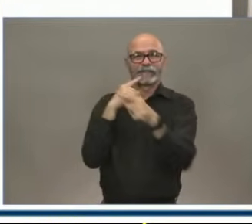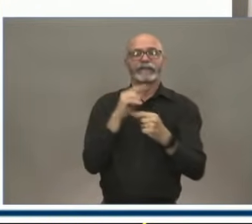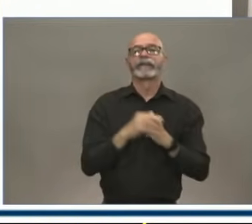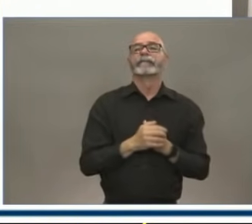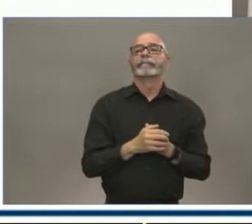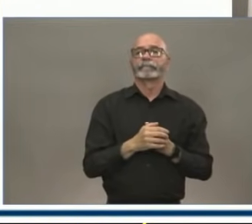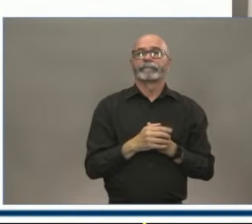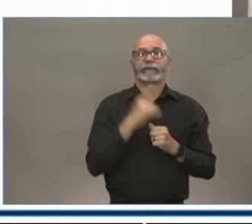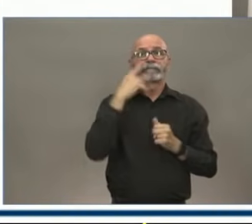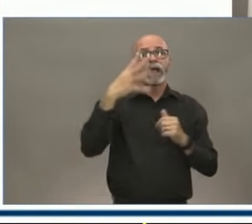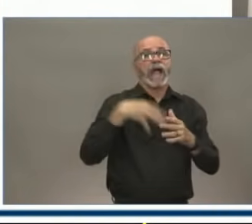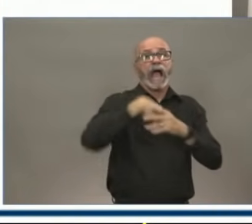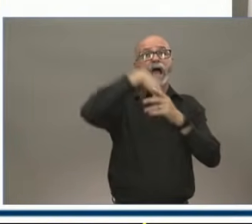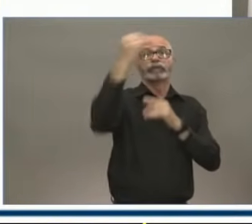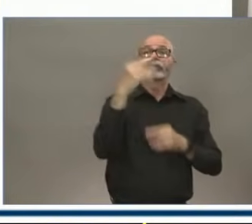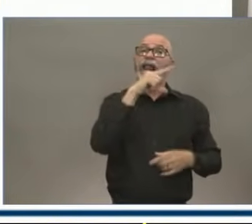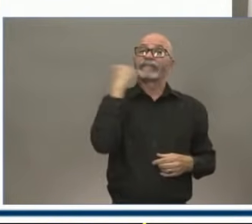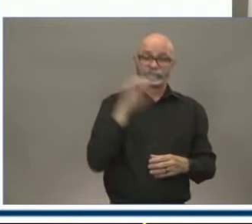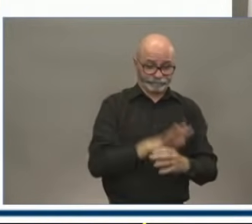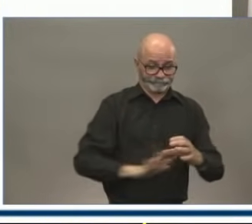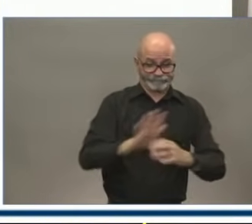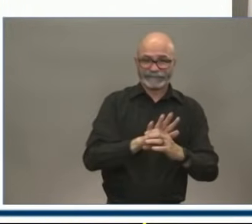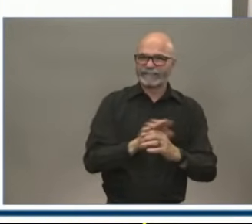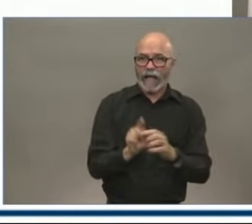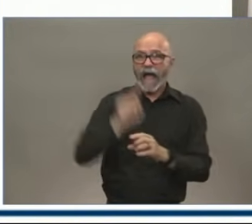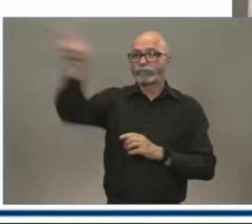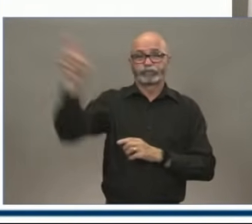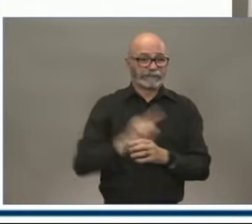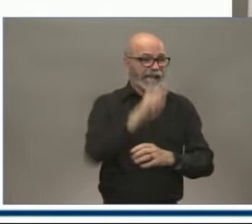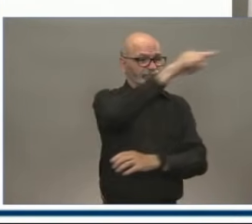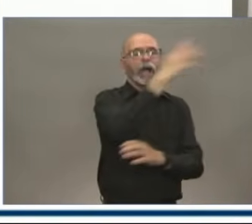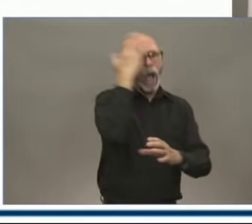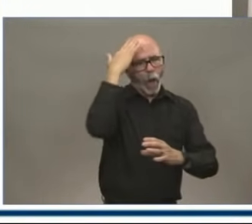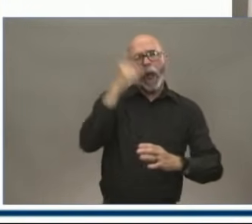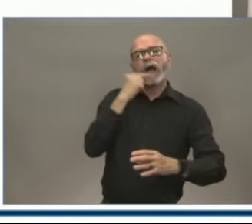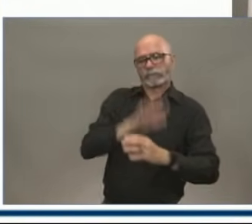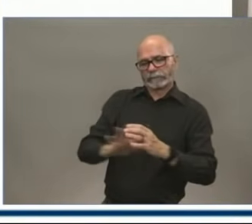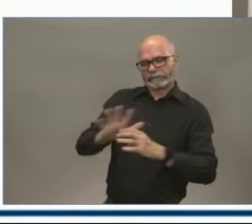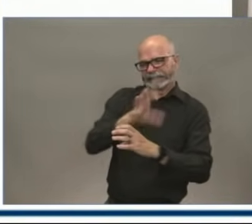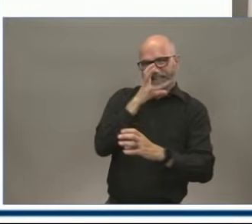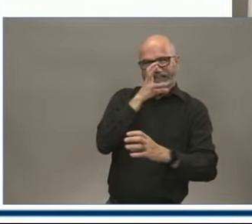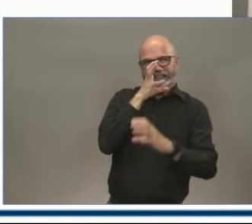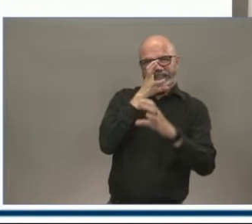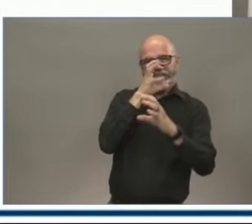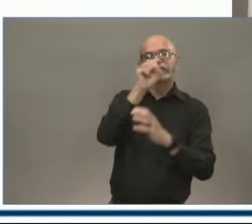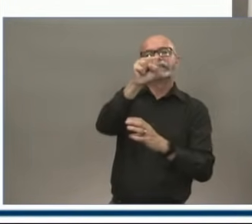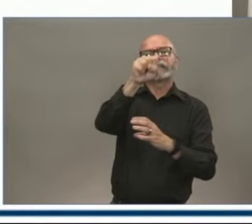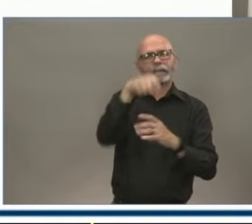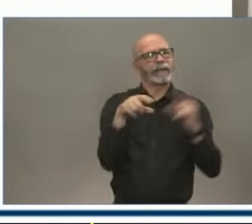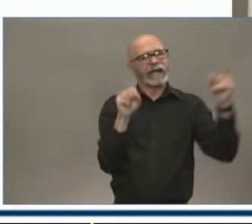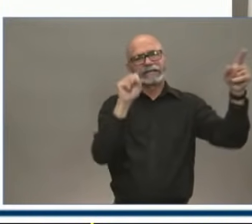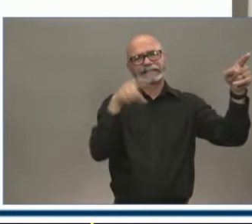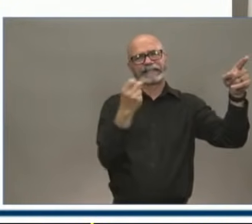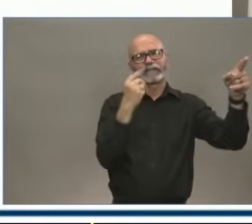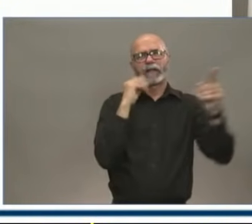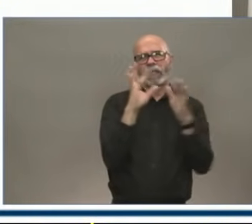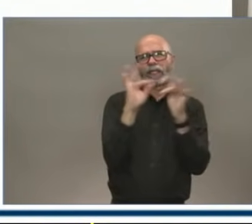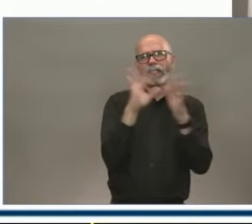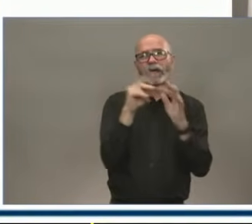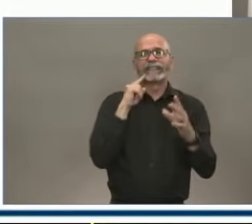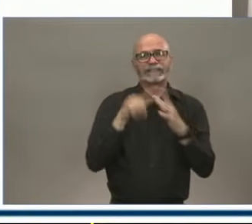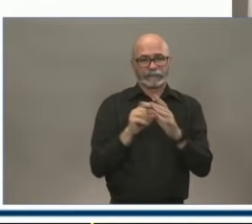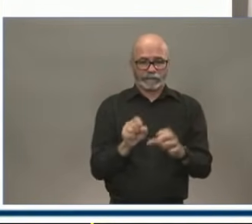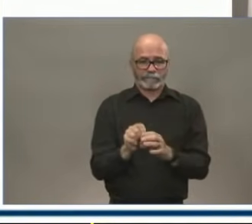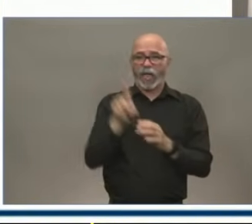the Halifax region where we have these restrictions, and maybe that speaks to what the Premier said with cases seeping into